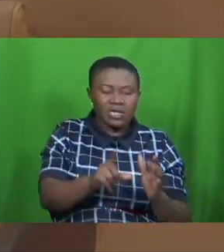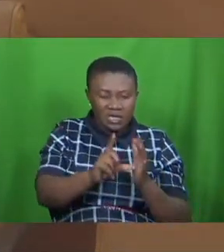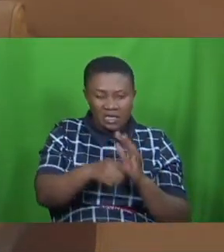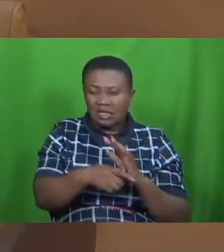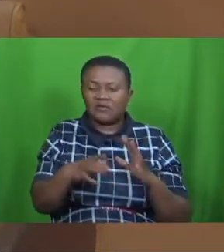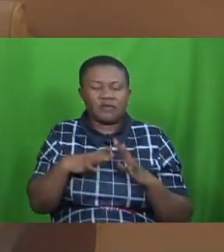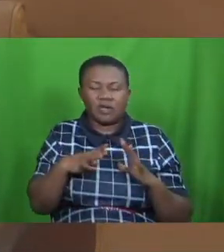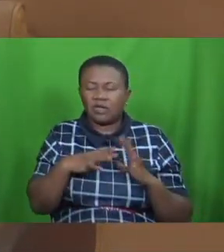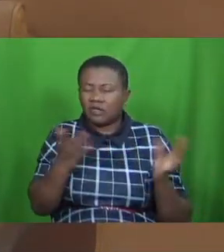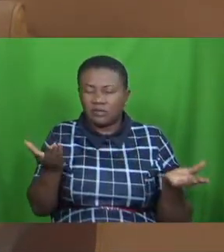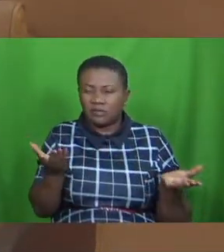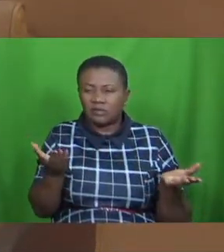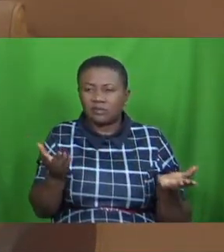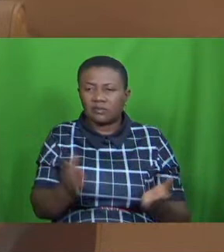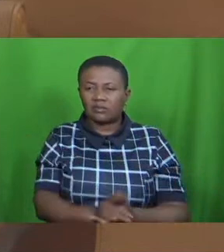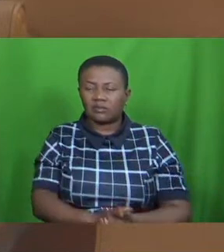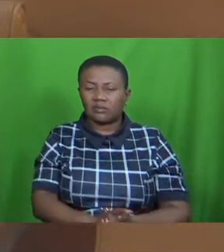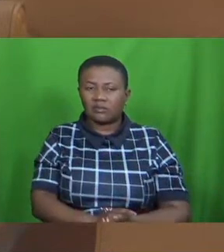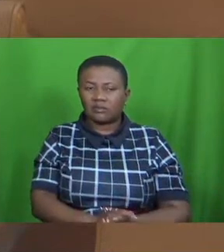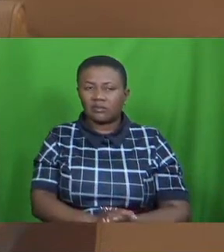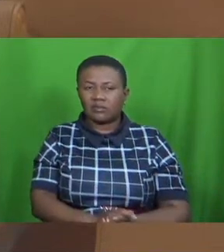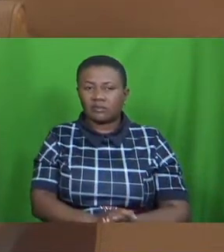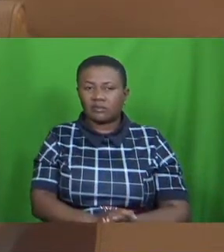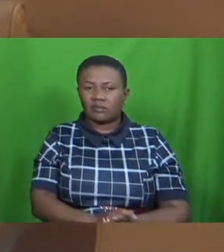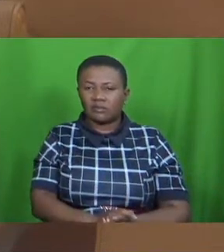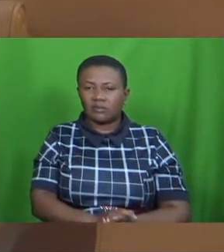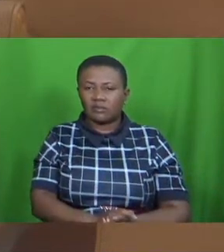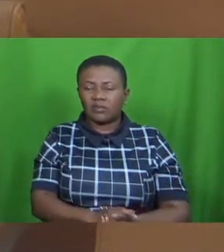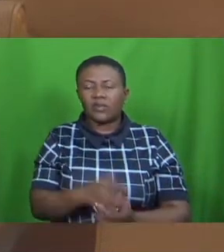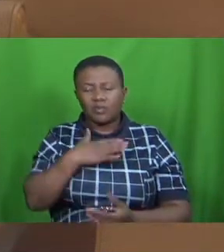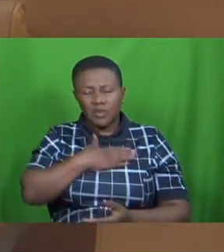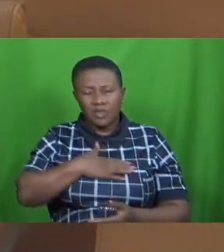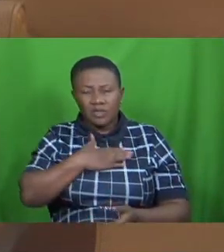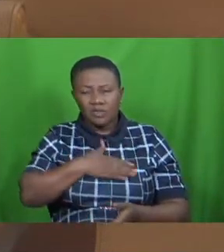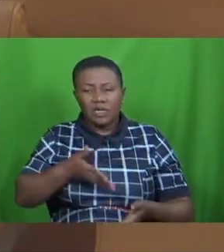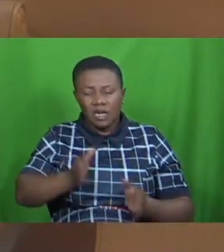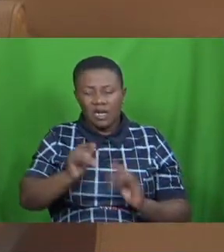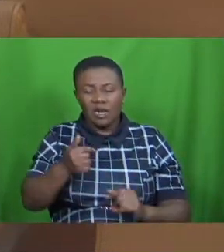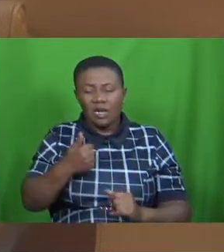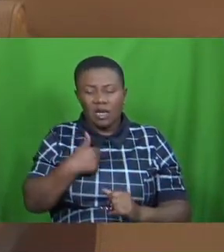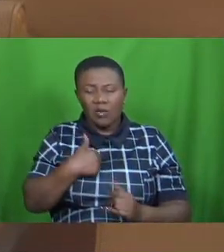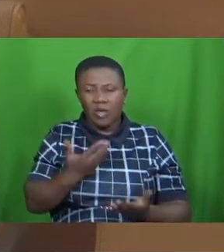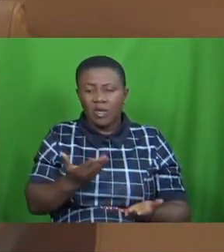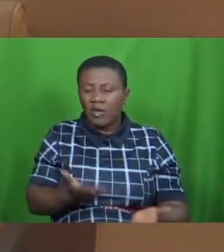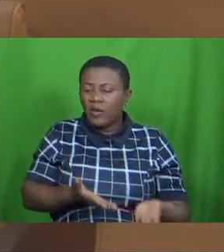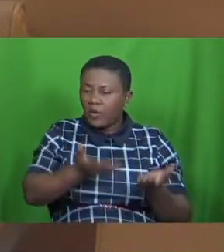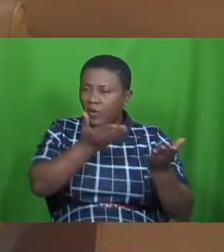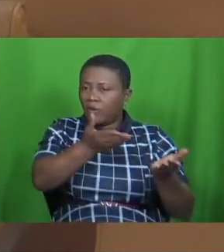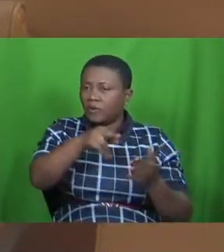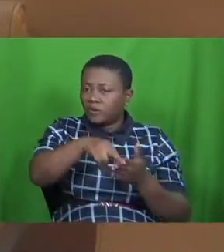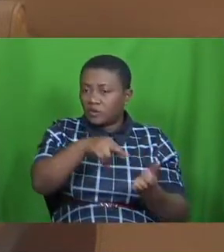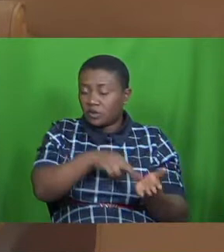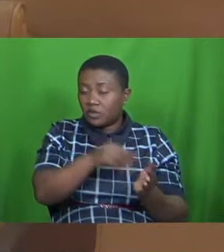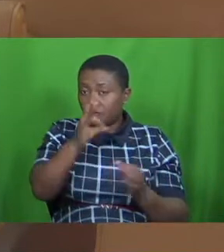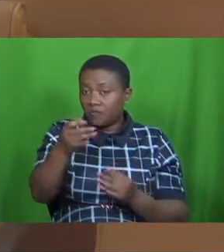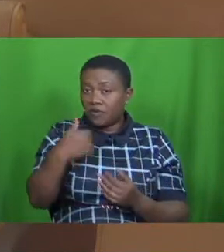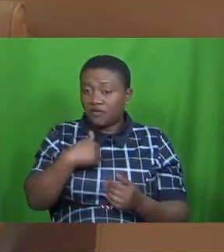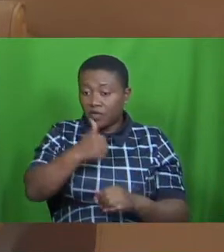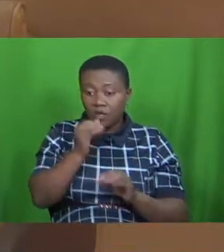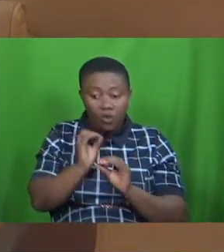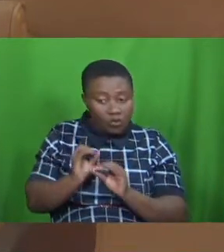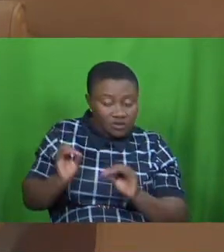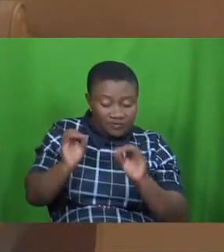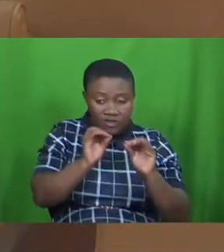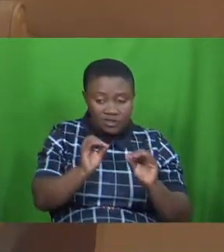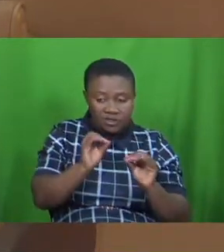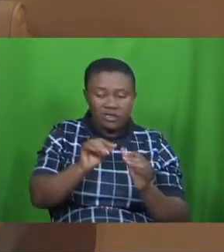cherish. So let's not belabor this point. Let me present the report, and then if you have some observations, you can make it. It was